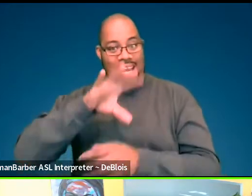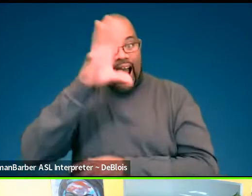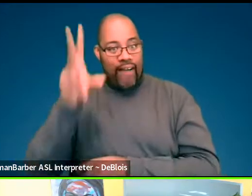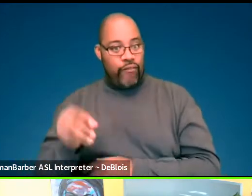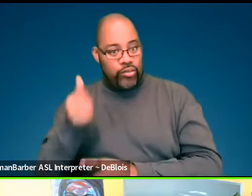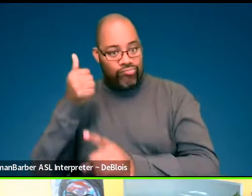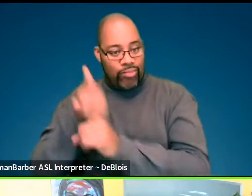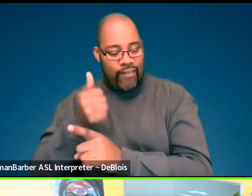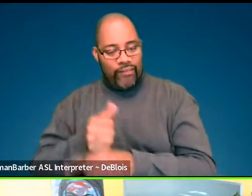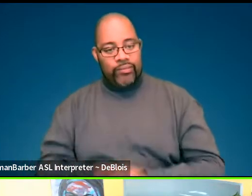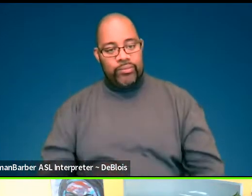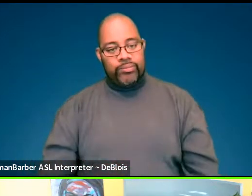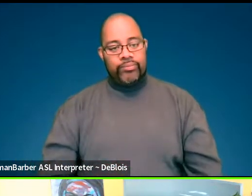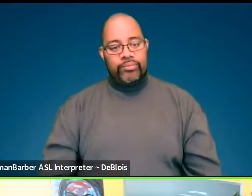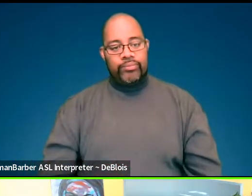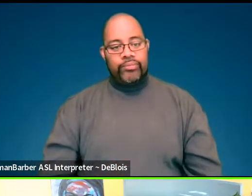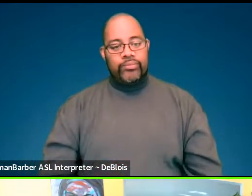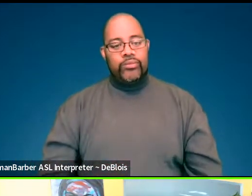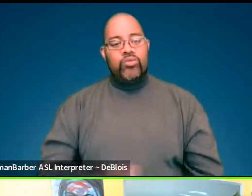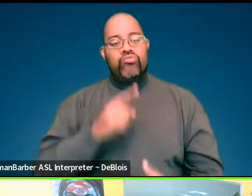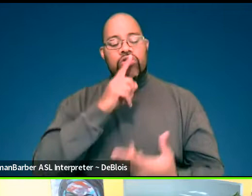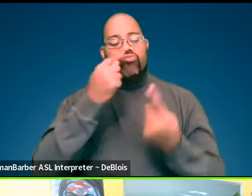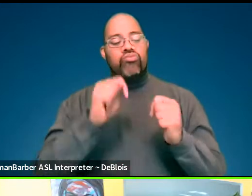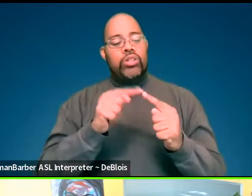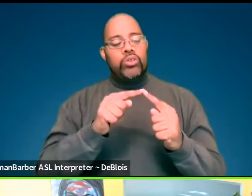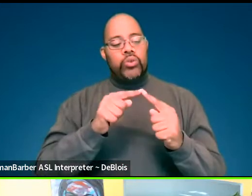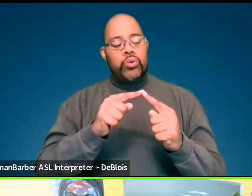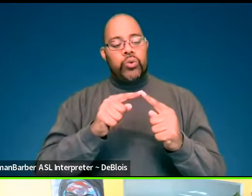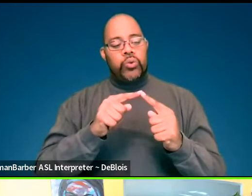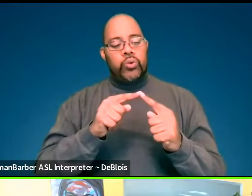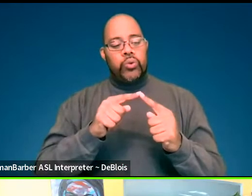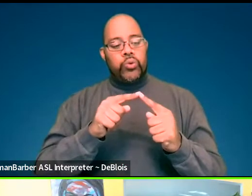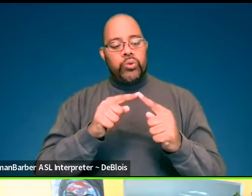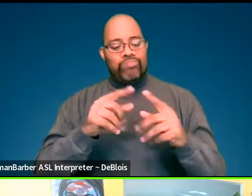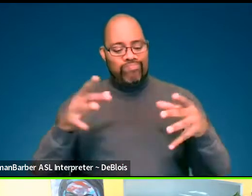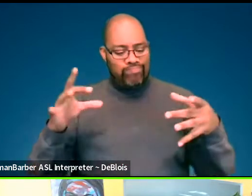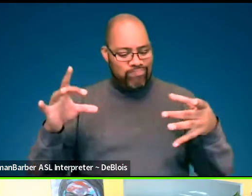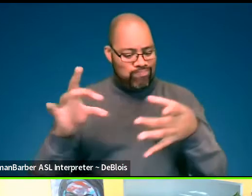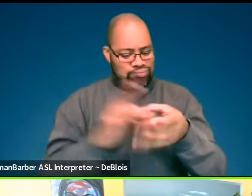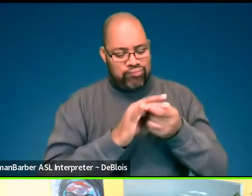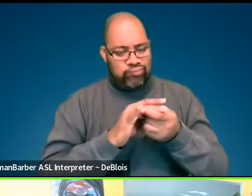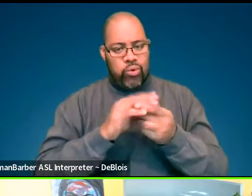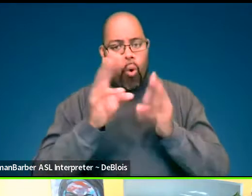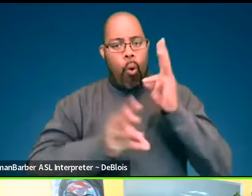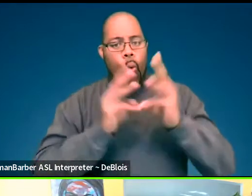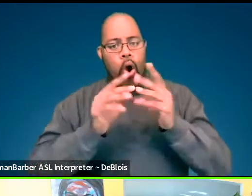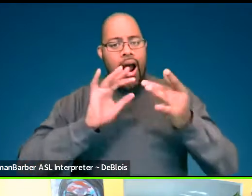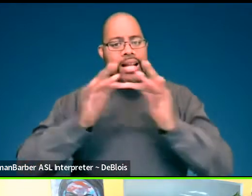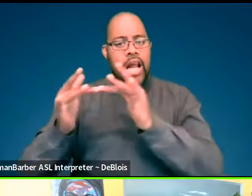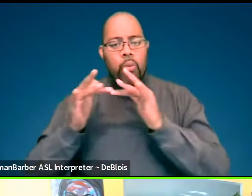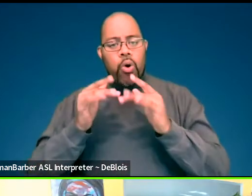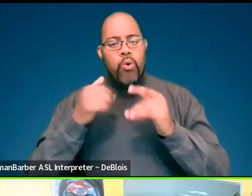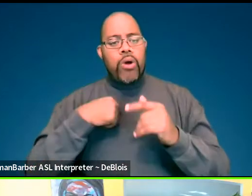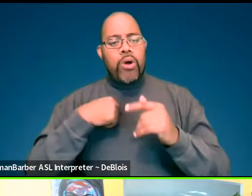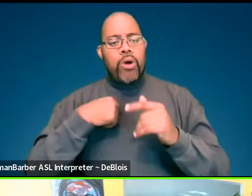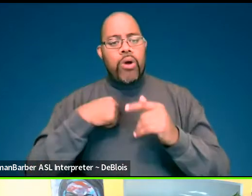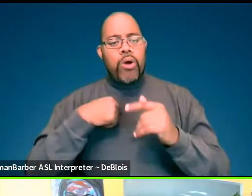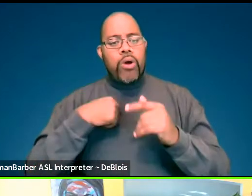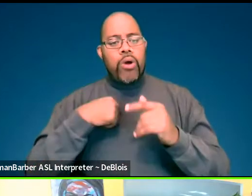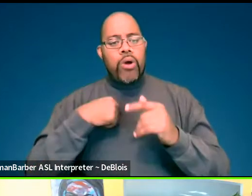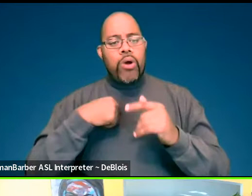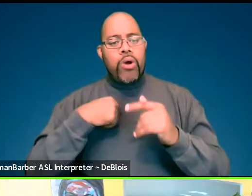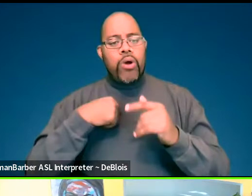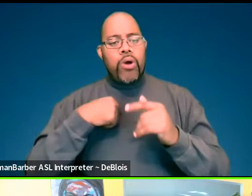as well. So really trying to forge together a global network where we're able to be in conversation